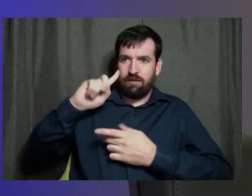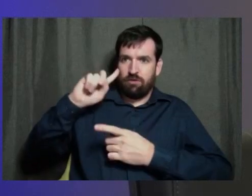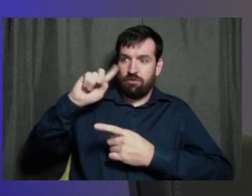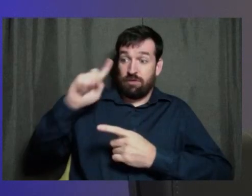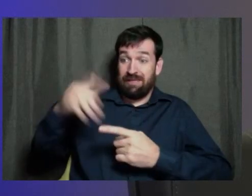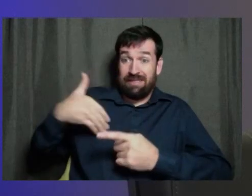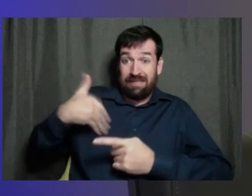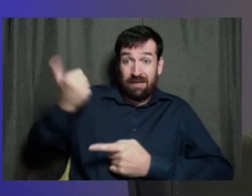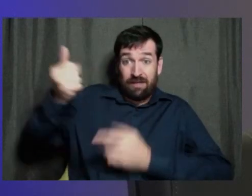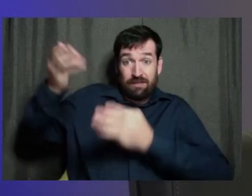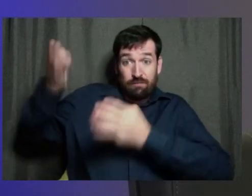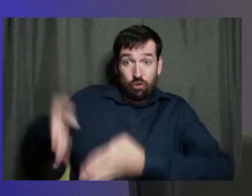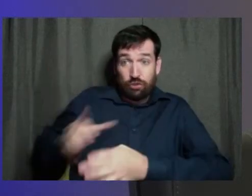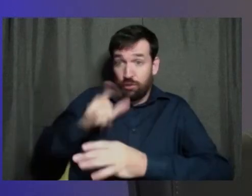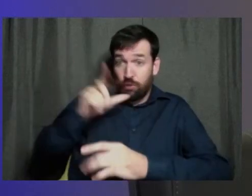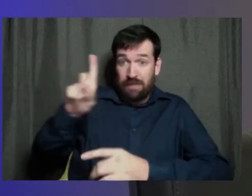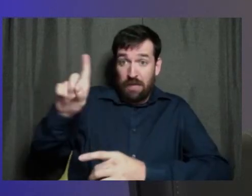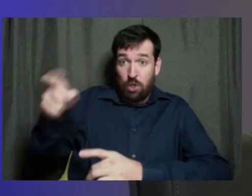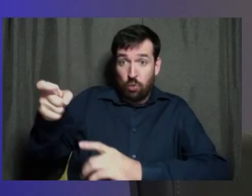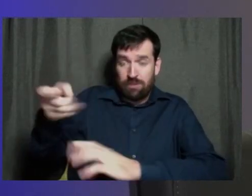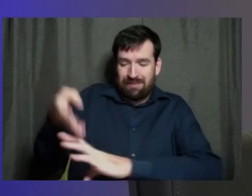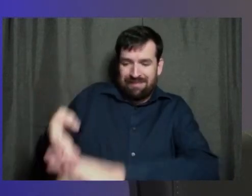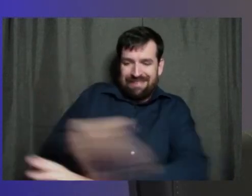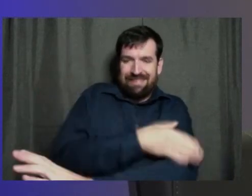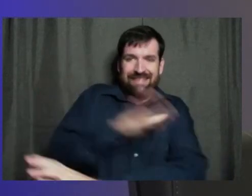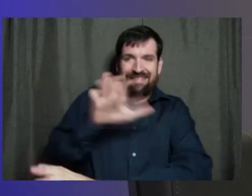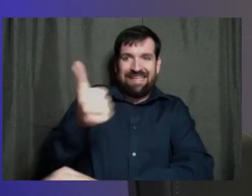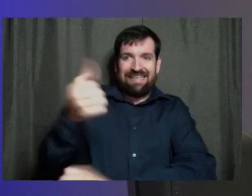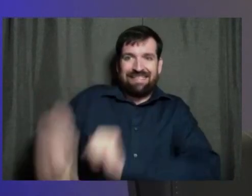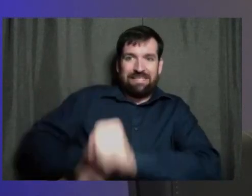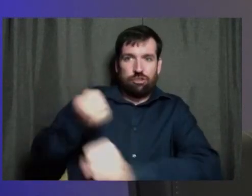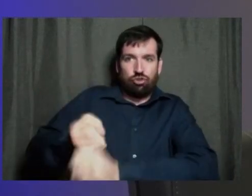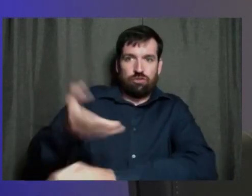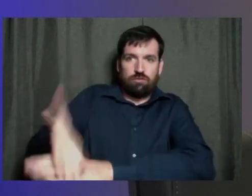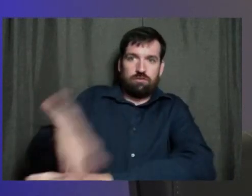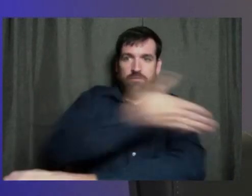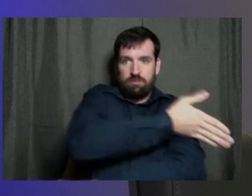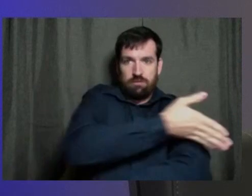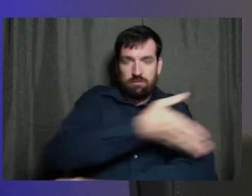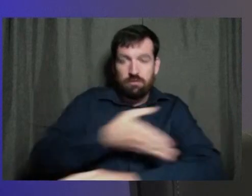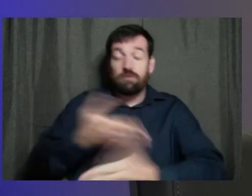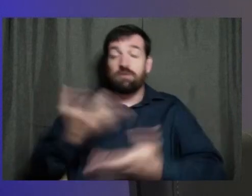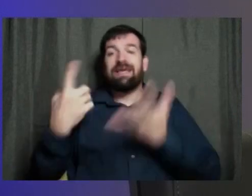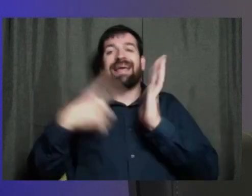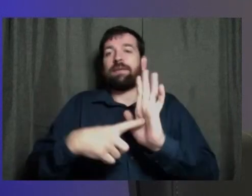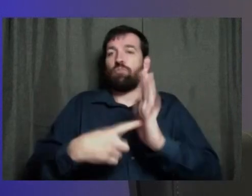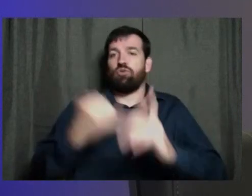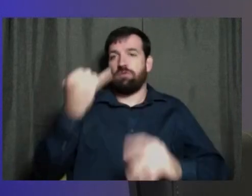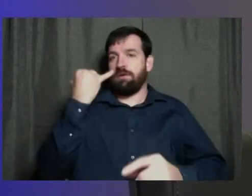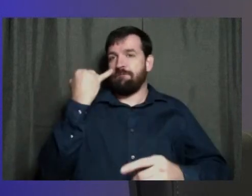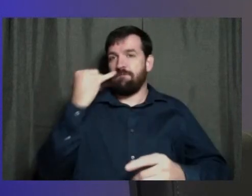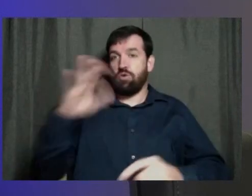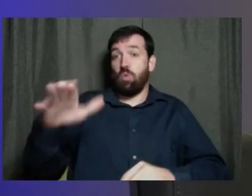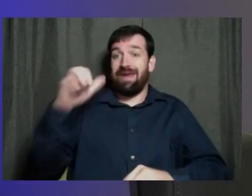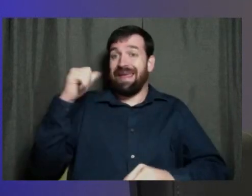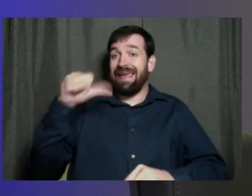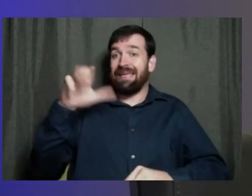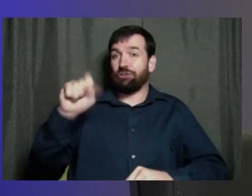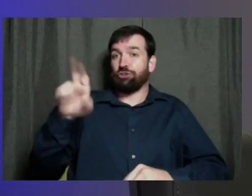in the family was diagnosed. That's when we really want to make sure that this is on our radar. So, for example, if you have, your Aunt Sue is diagnosed with breast